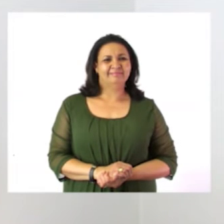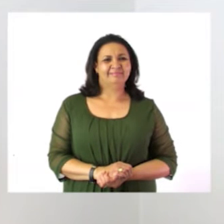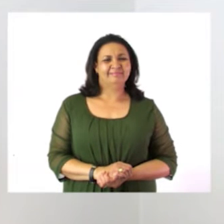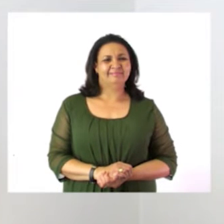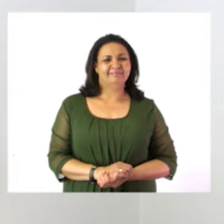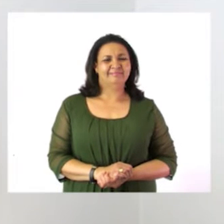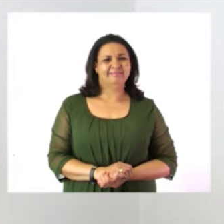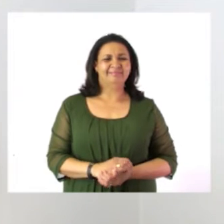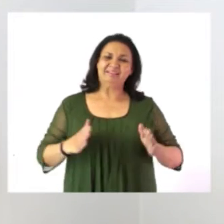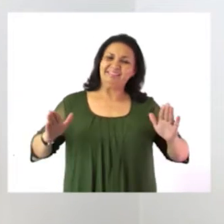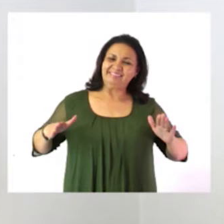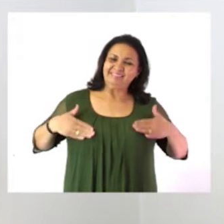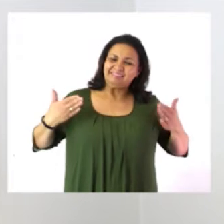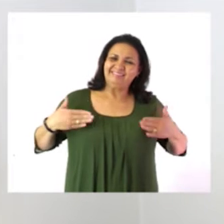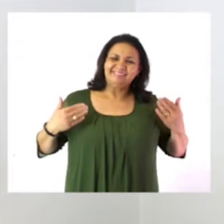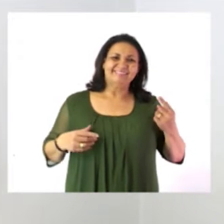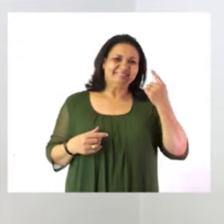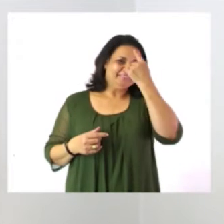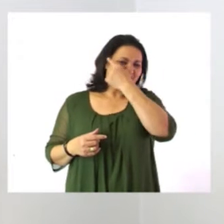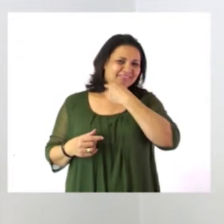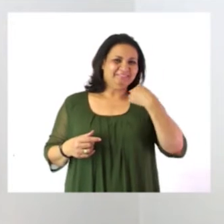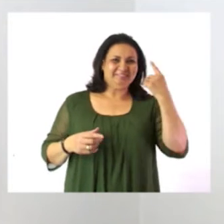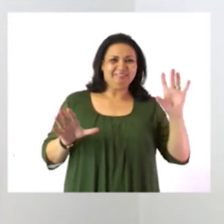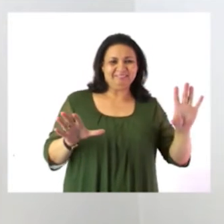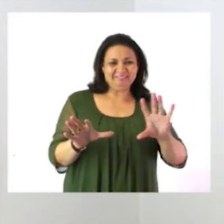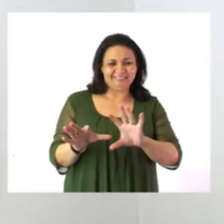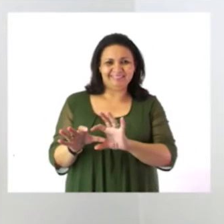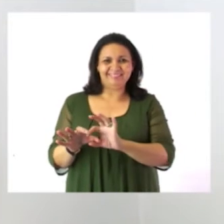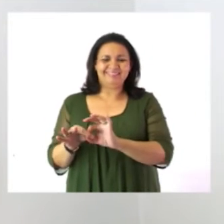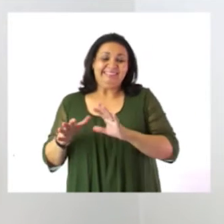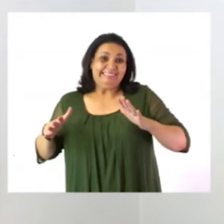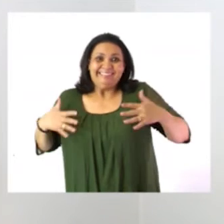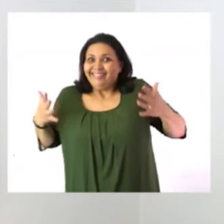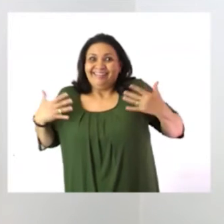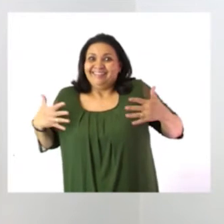Yes, you are right. I hope you are doing the same thing as he is doing.